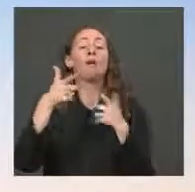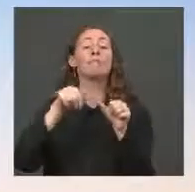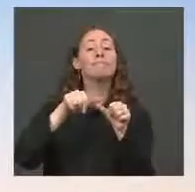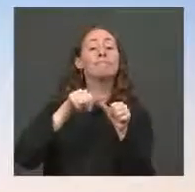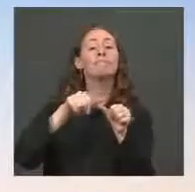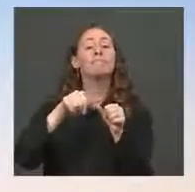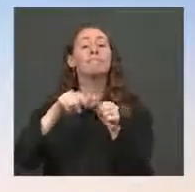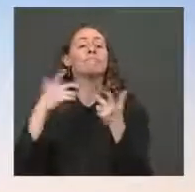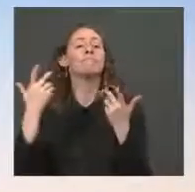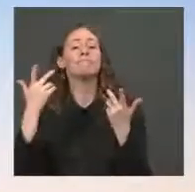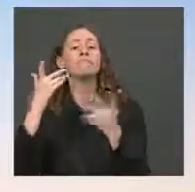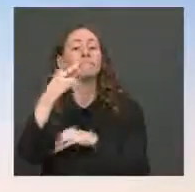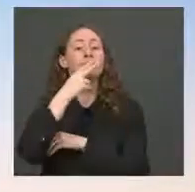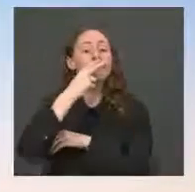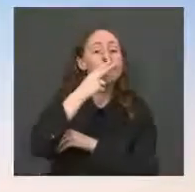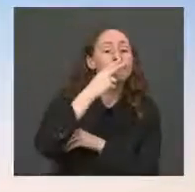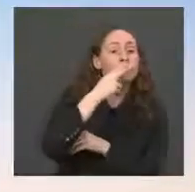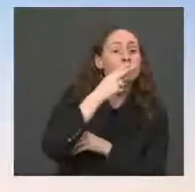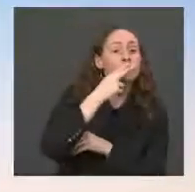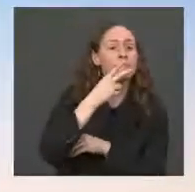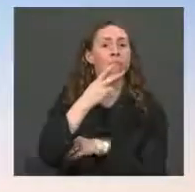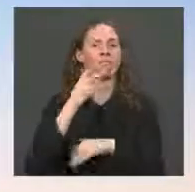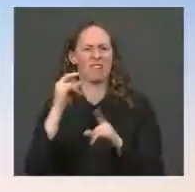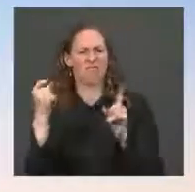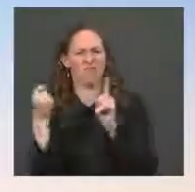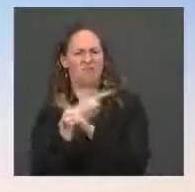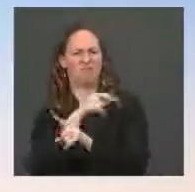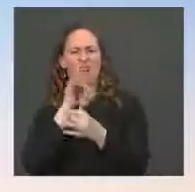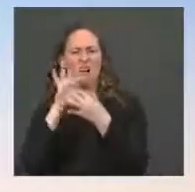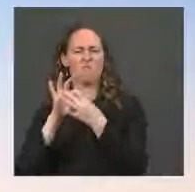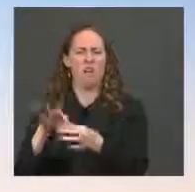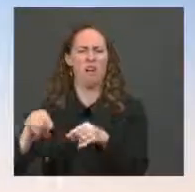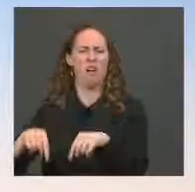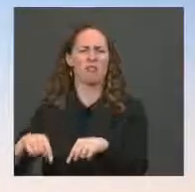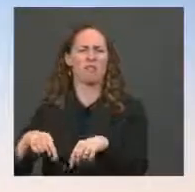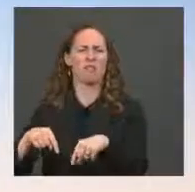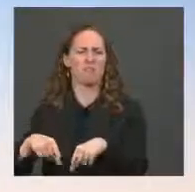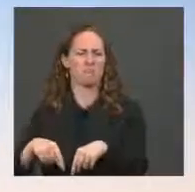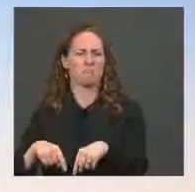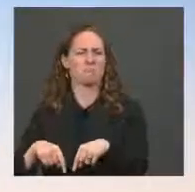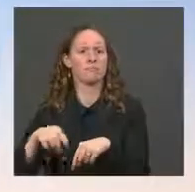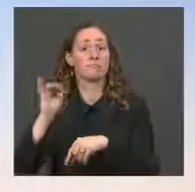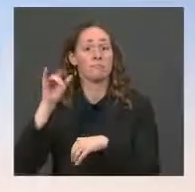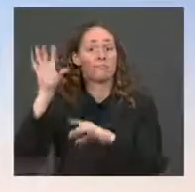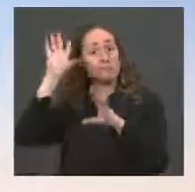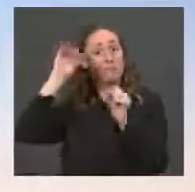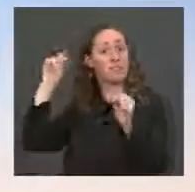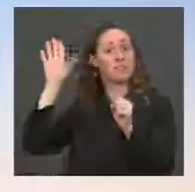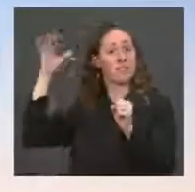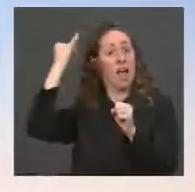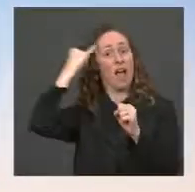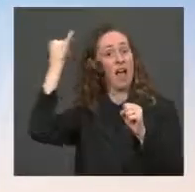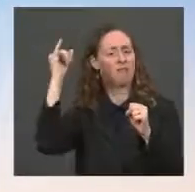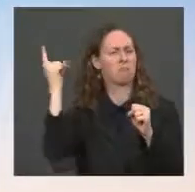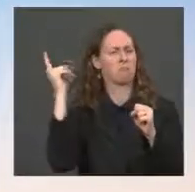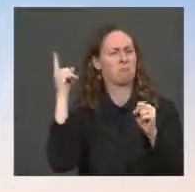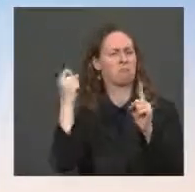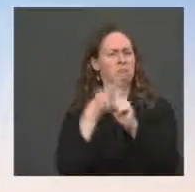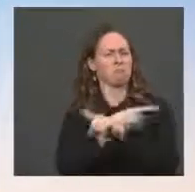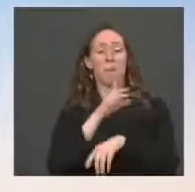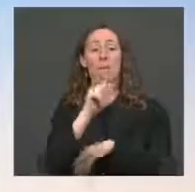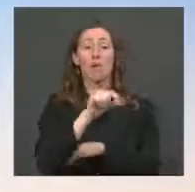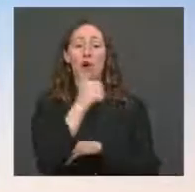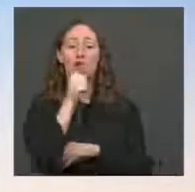same category. But again, it's not an idea the president has proposed, and it's just one that's been proposed among many of from members of